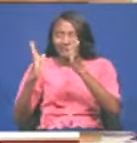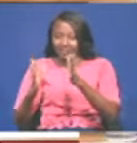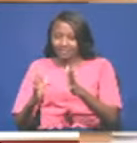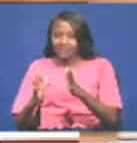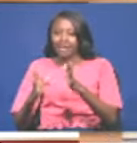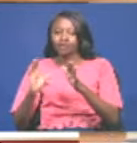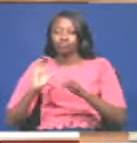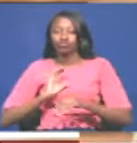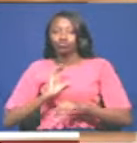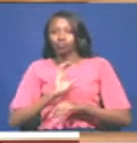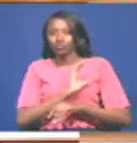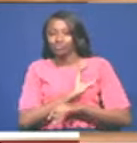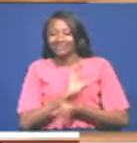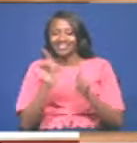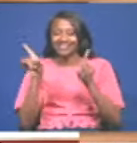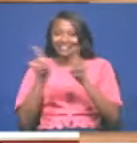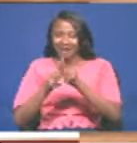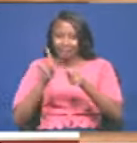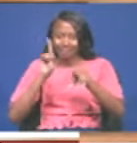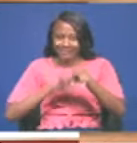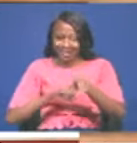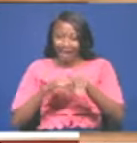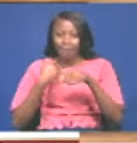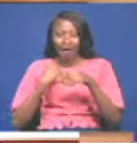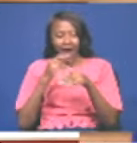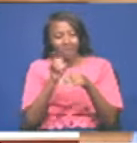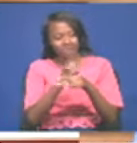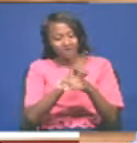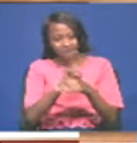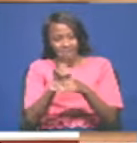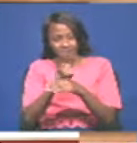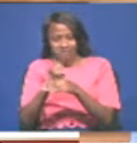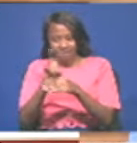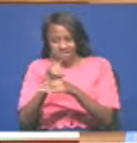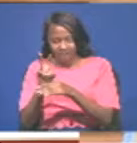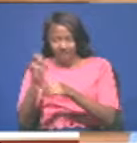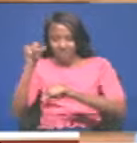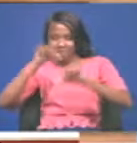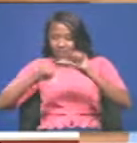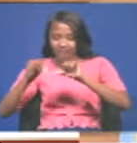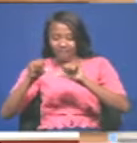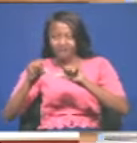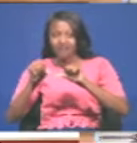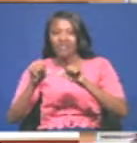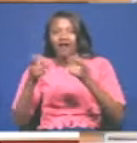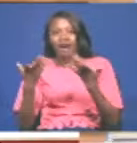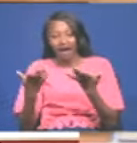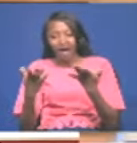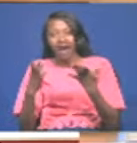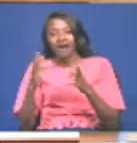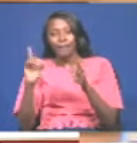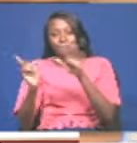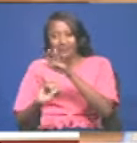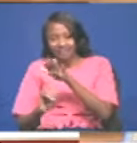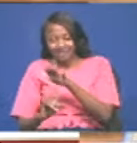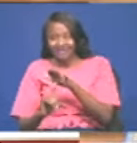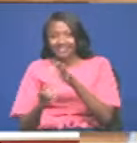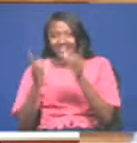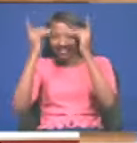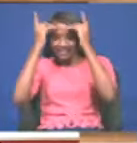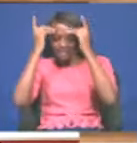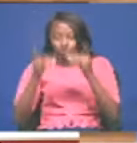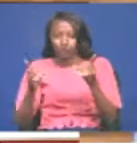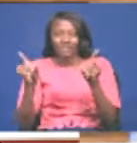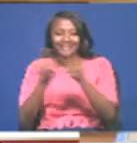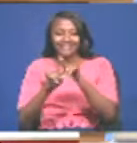He will oversee the implementation of cabinet decisions across all ministries and departments.